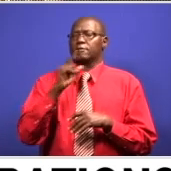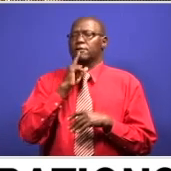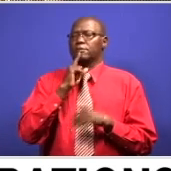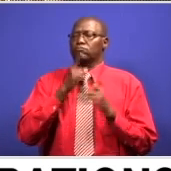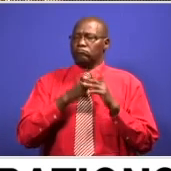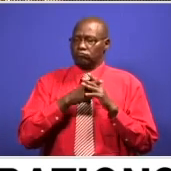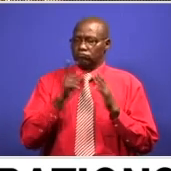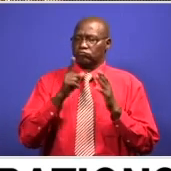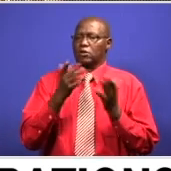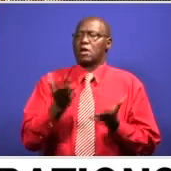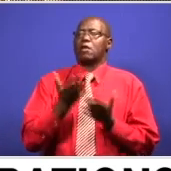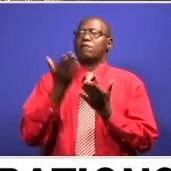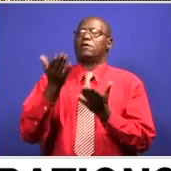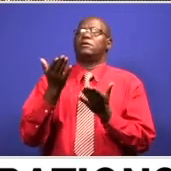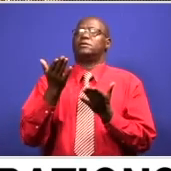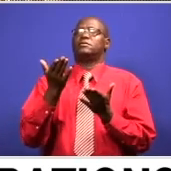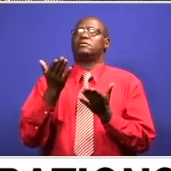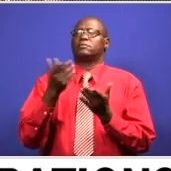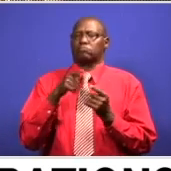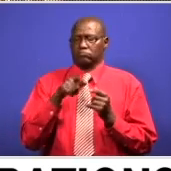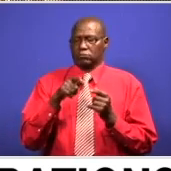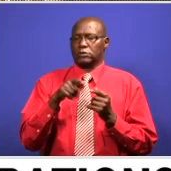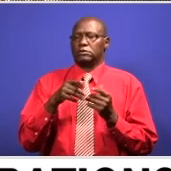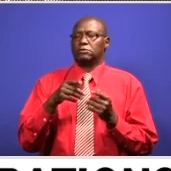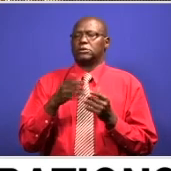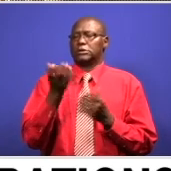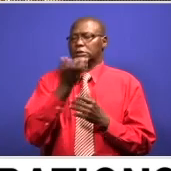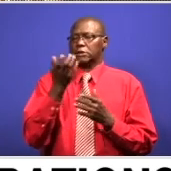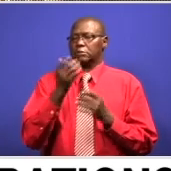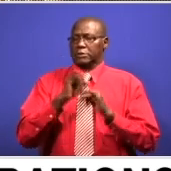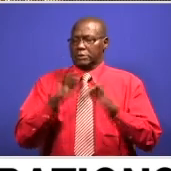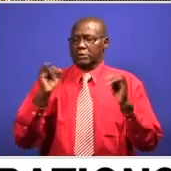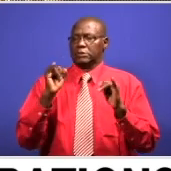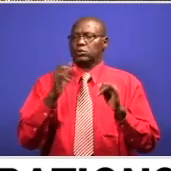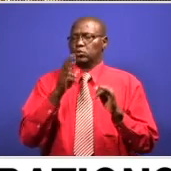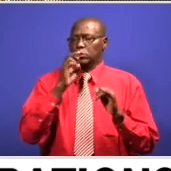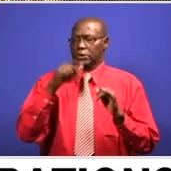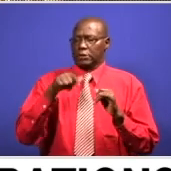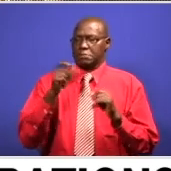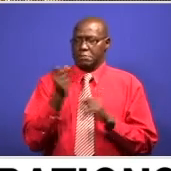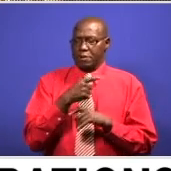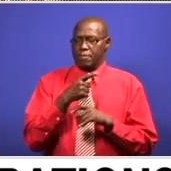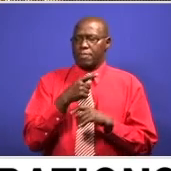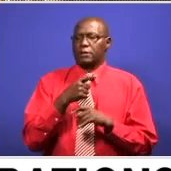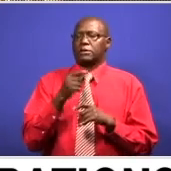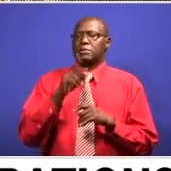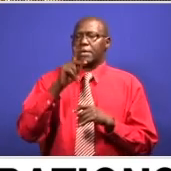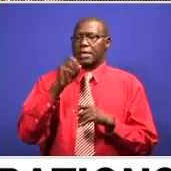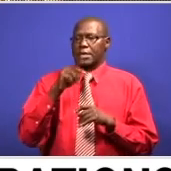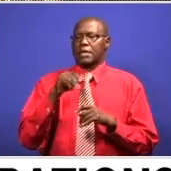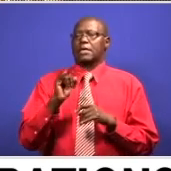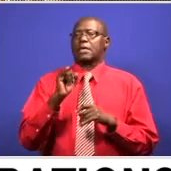of the stadium by the 20th of this month, when Interior Cabinet Secretary Kithure Kindiki is expected to make an assessment